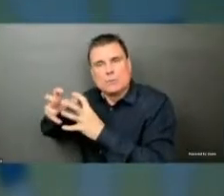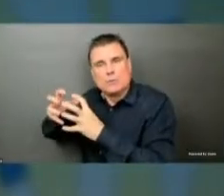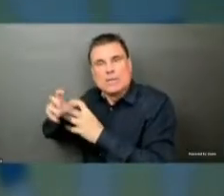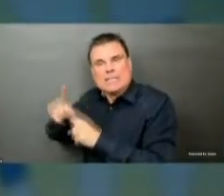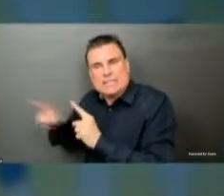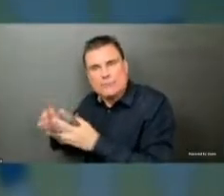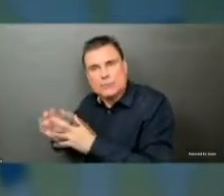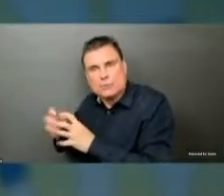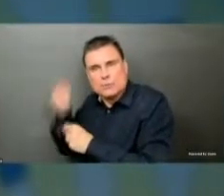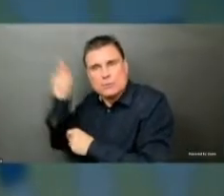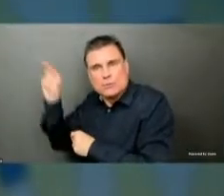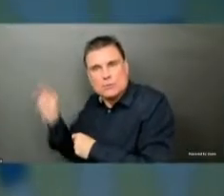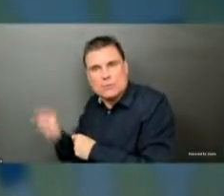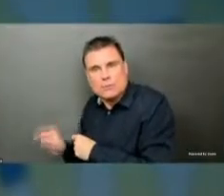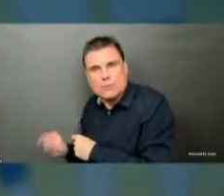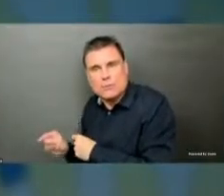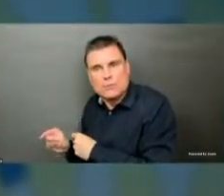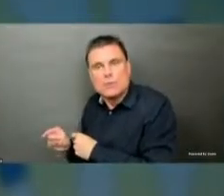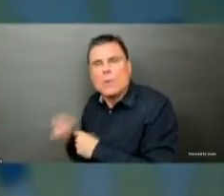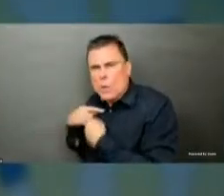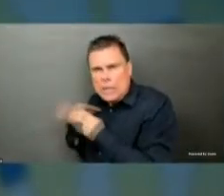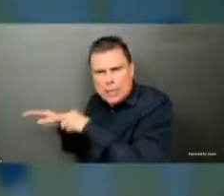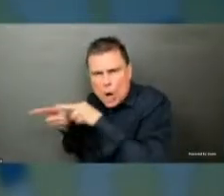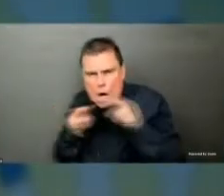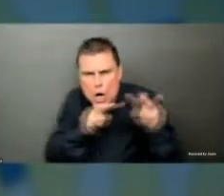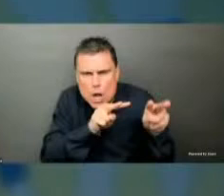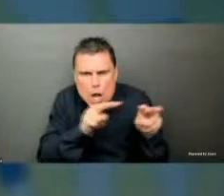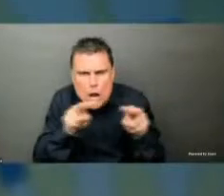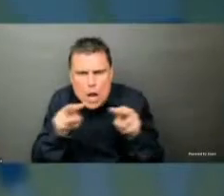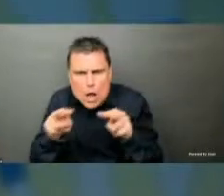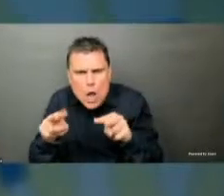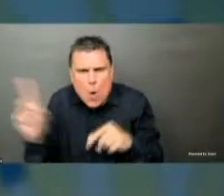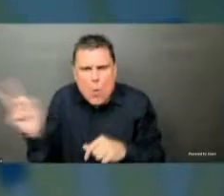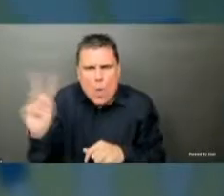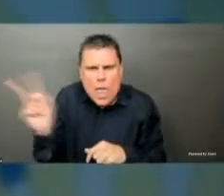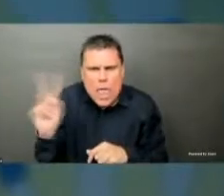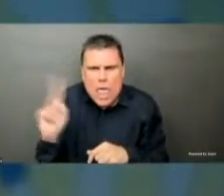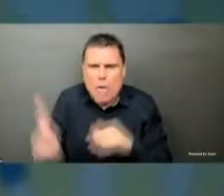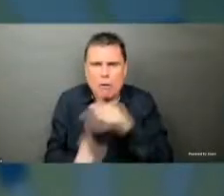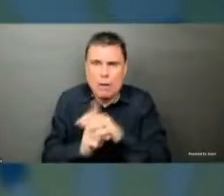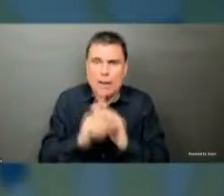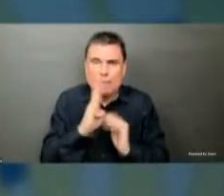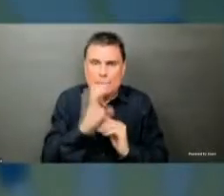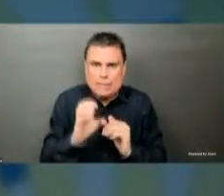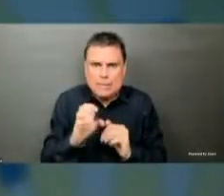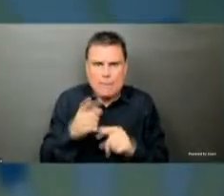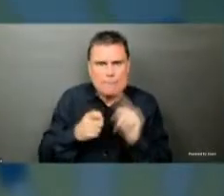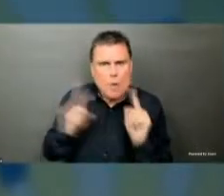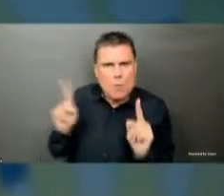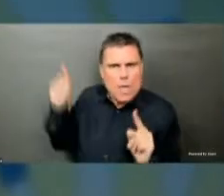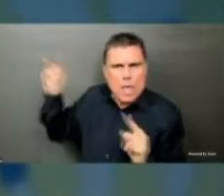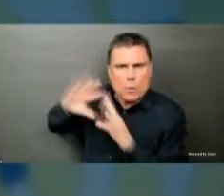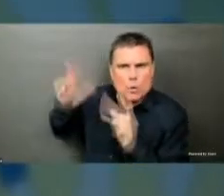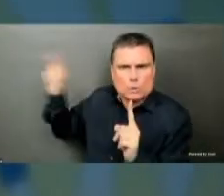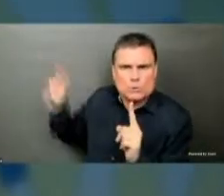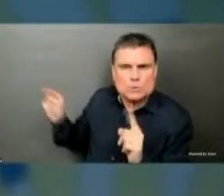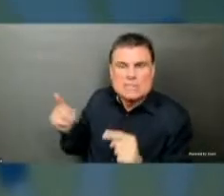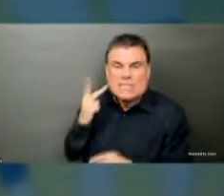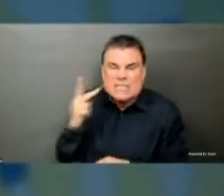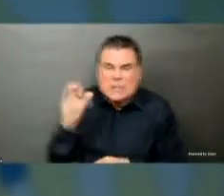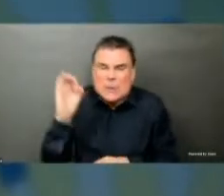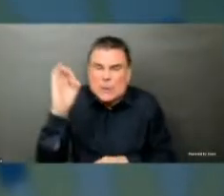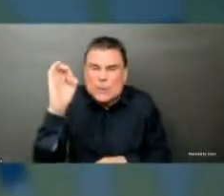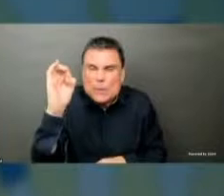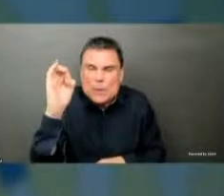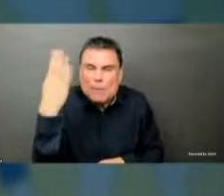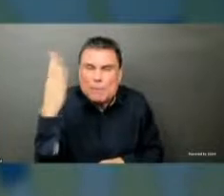done in BC in the last little while. And in blue, there are the small number of dots that represent these